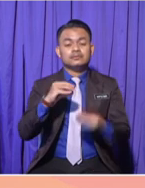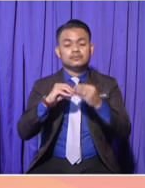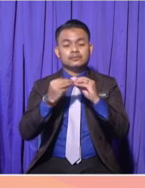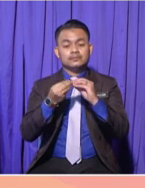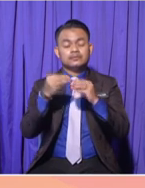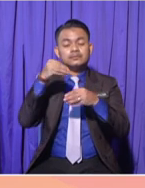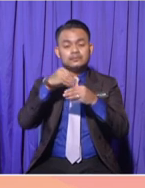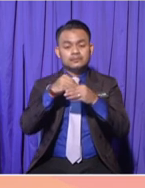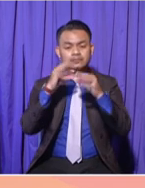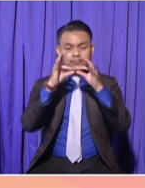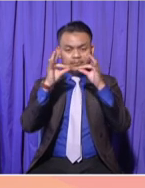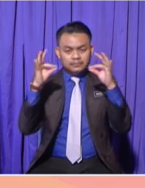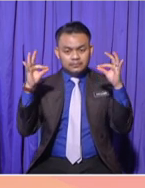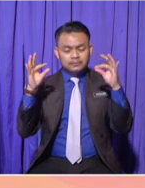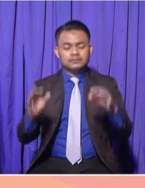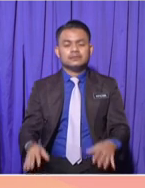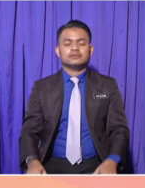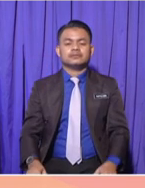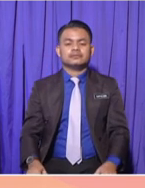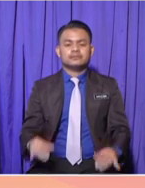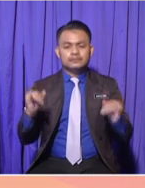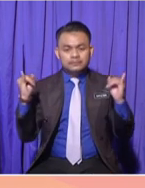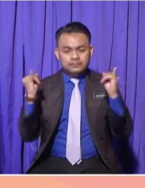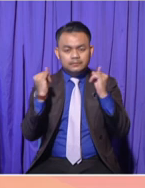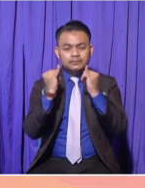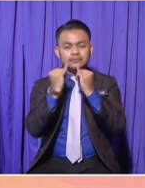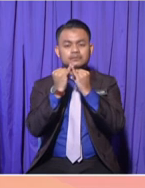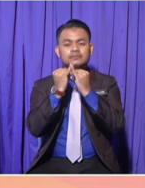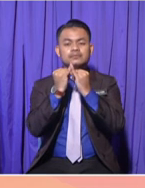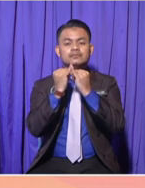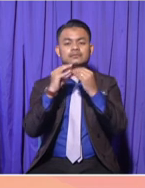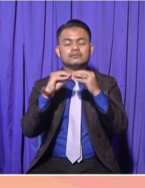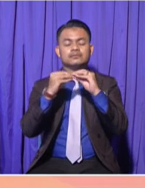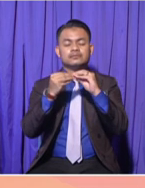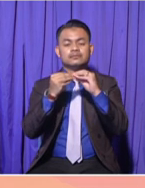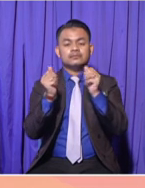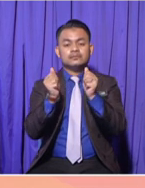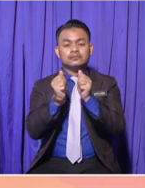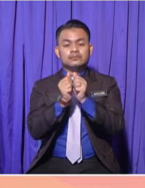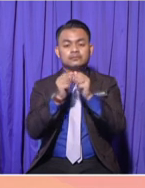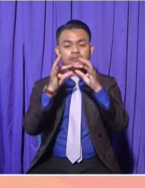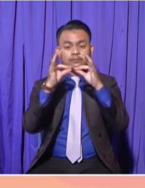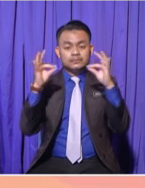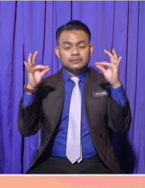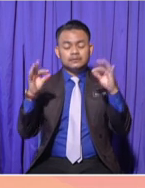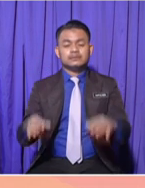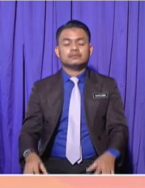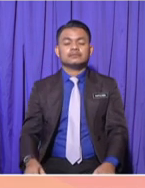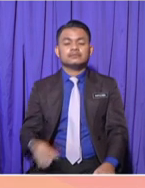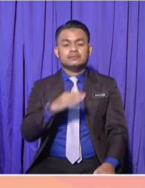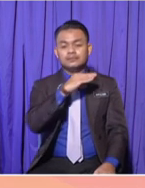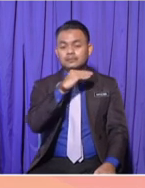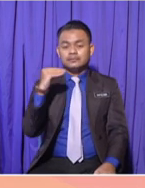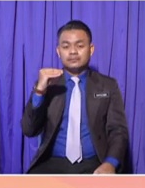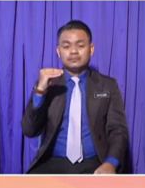words, match the numerals with the words, and state the